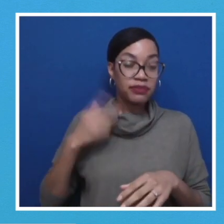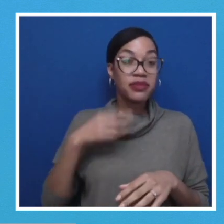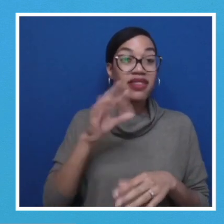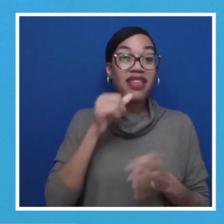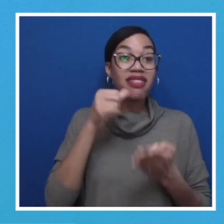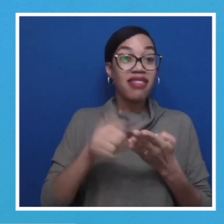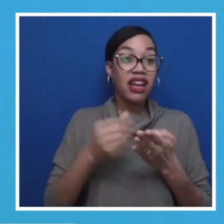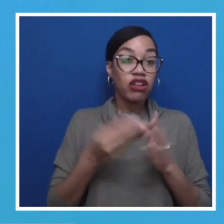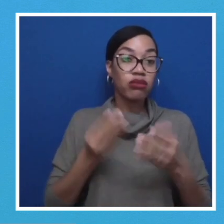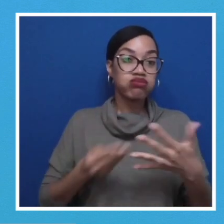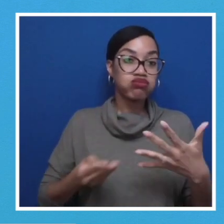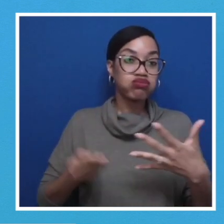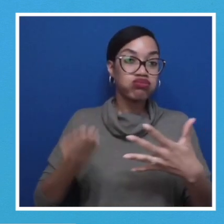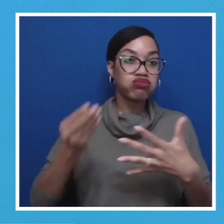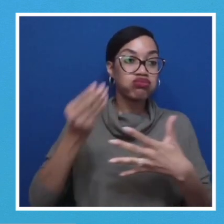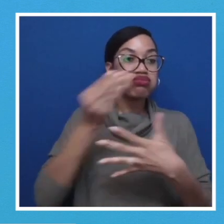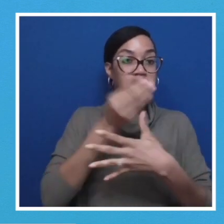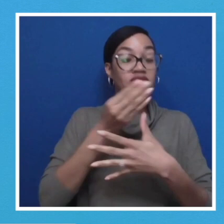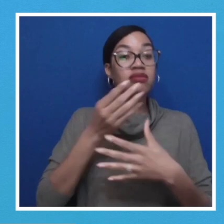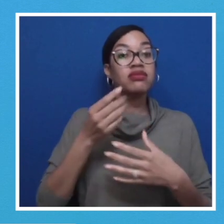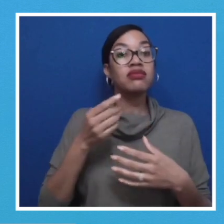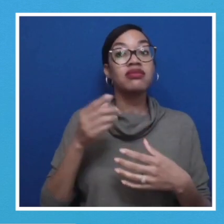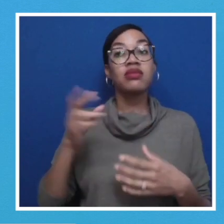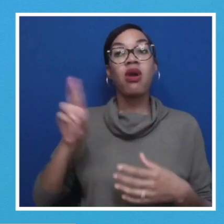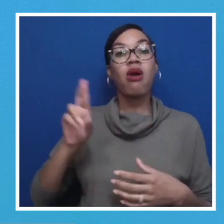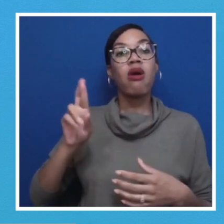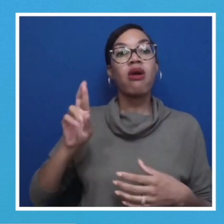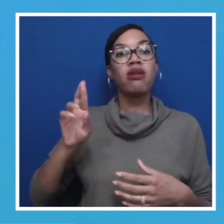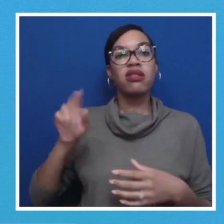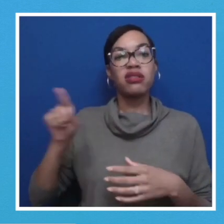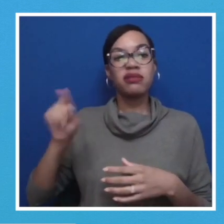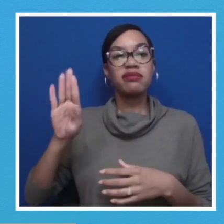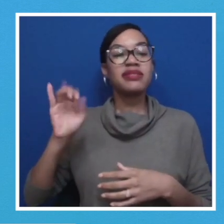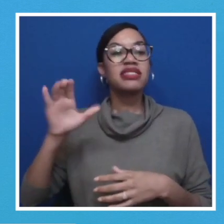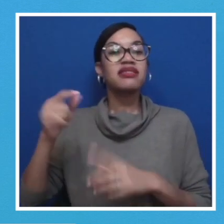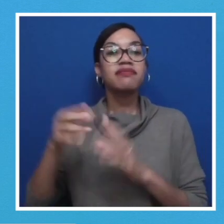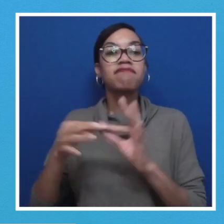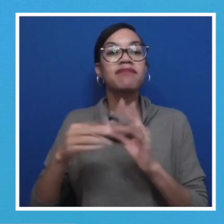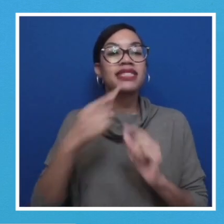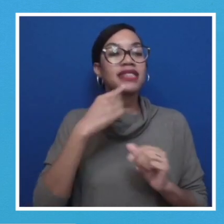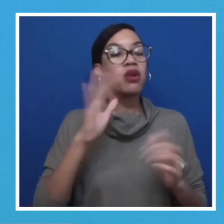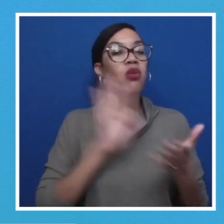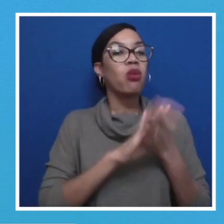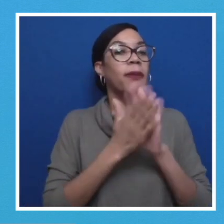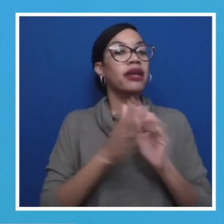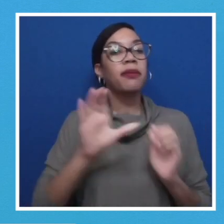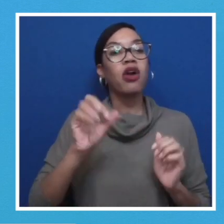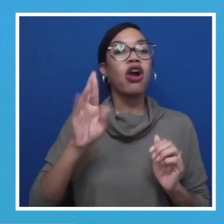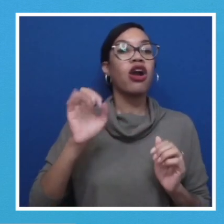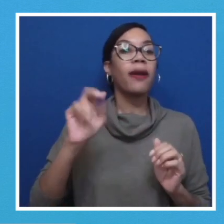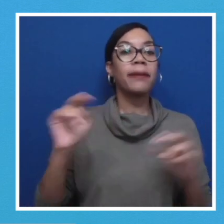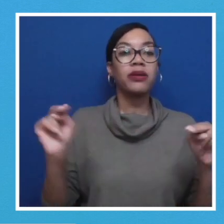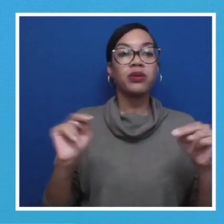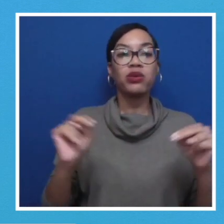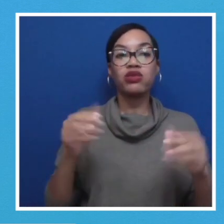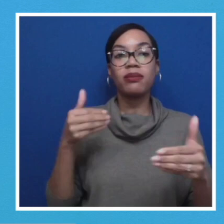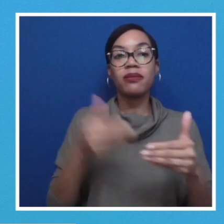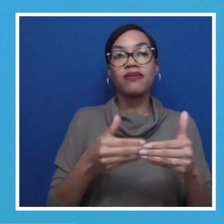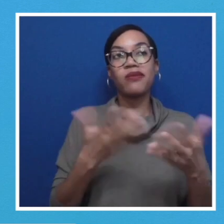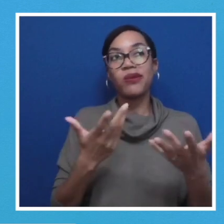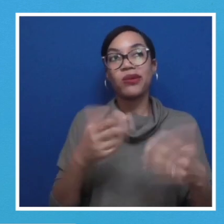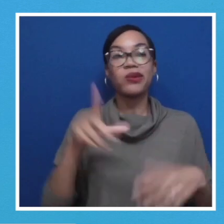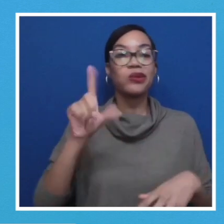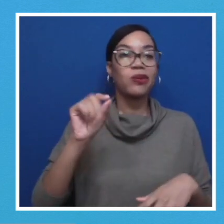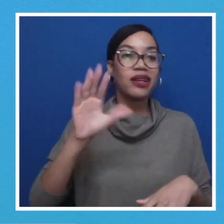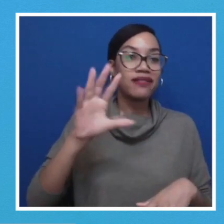movement. RBC then says, we're going to go carbon neutral or carbon zero by 2050. It's like, okay, that's very far away and whatever. And now